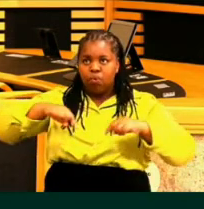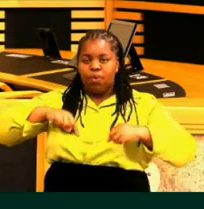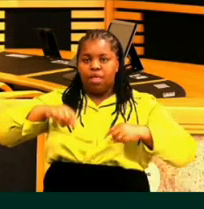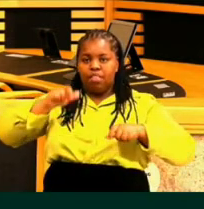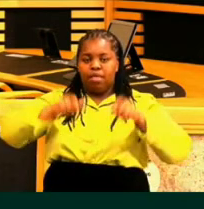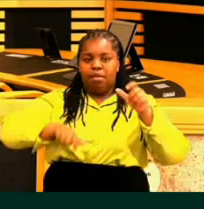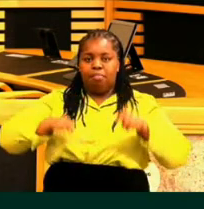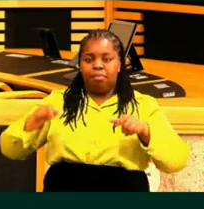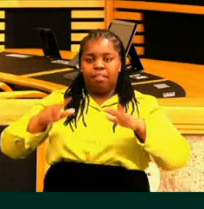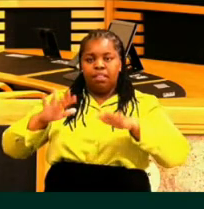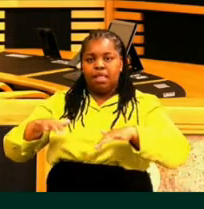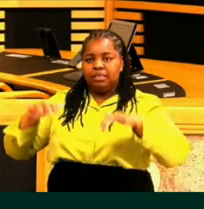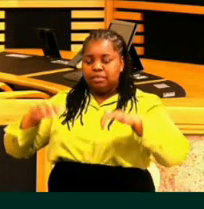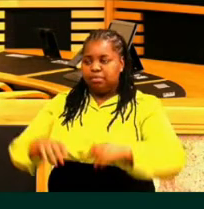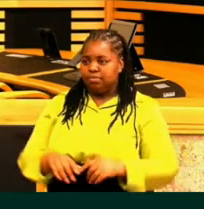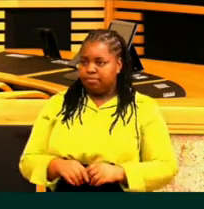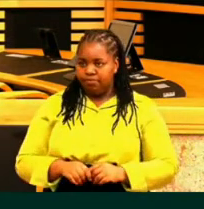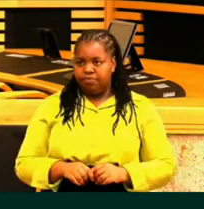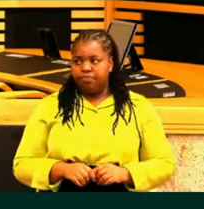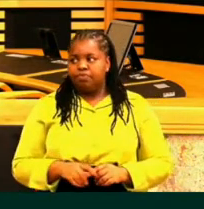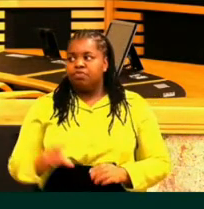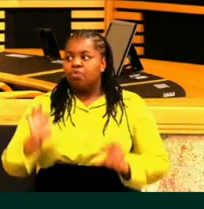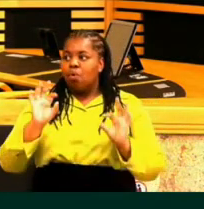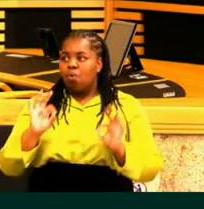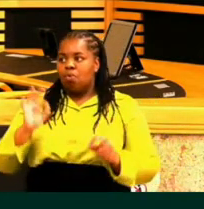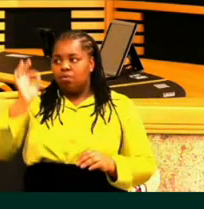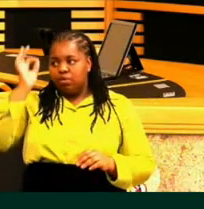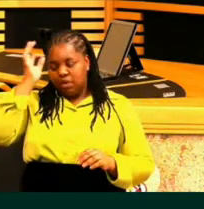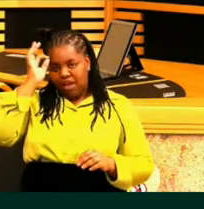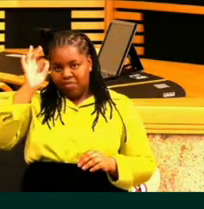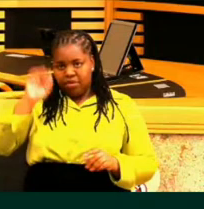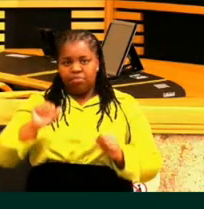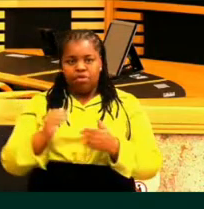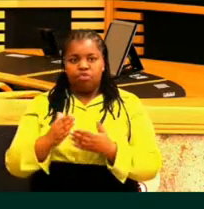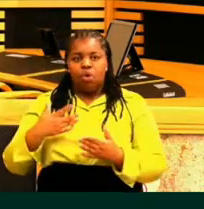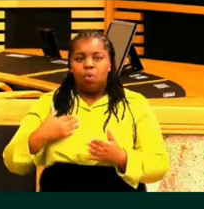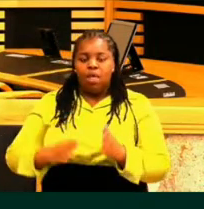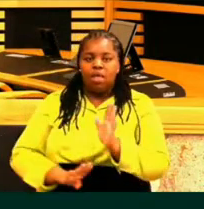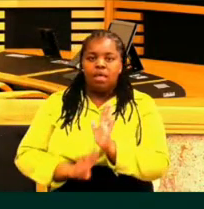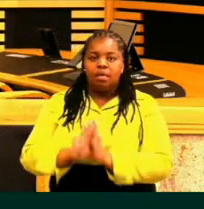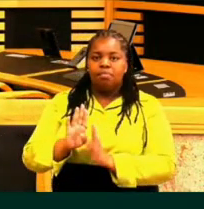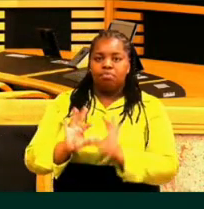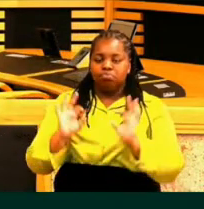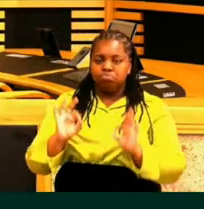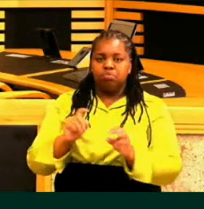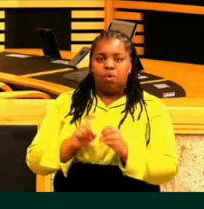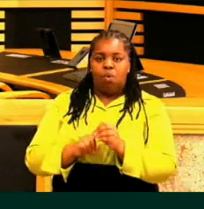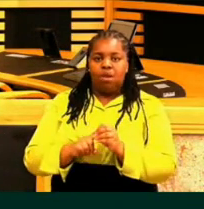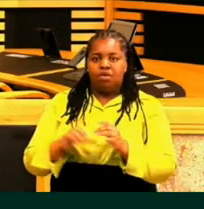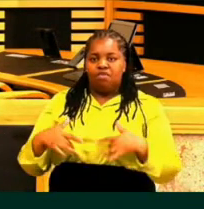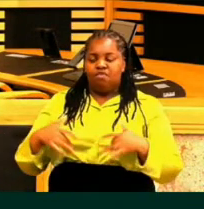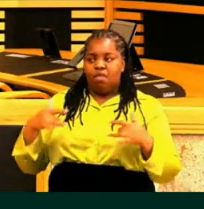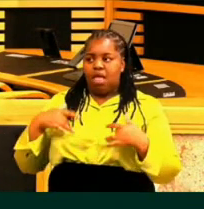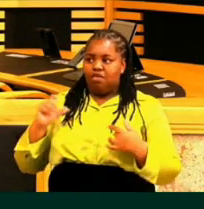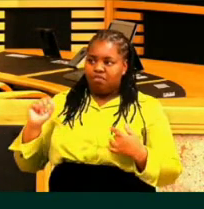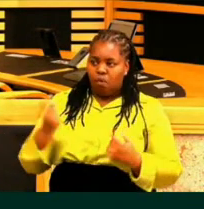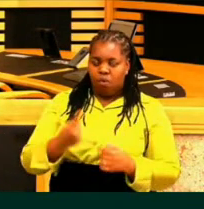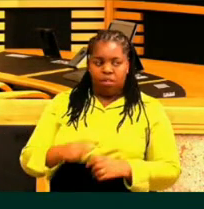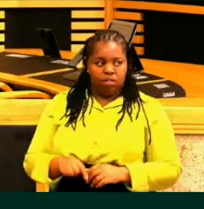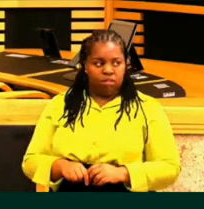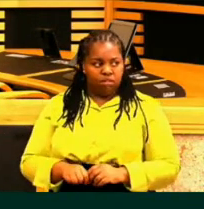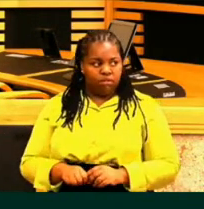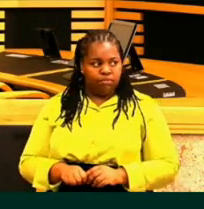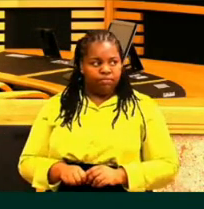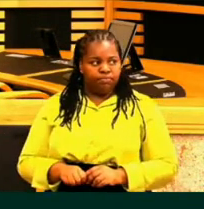Assemble for good governance and Improvement of the quality of life for all